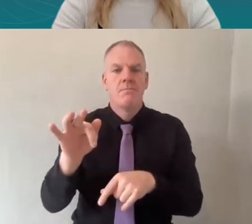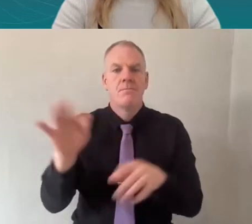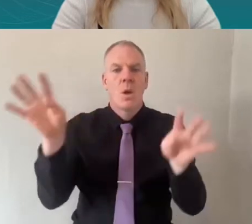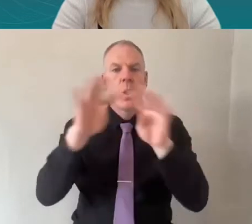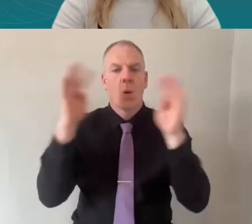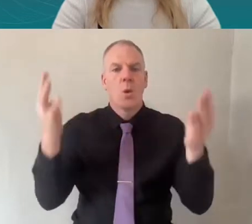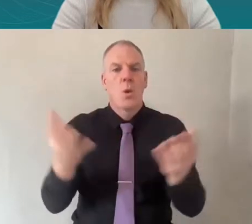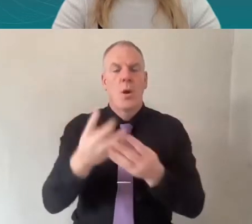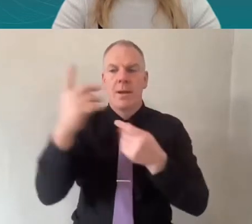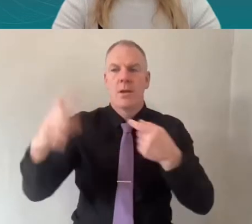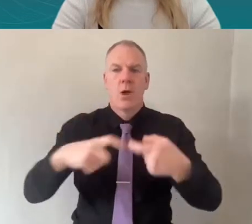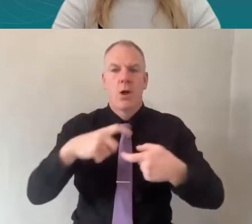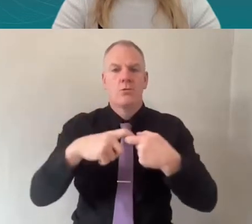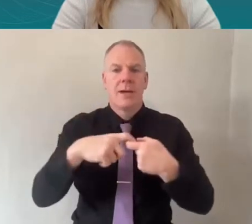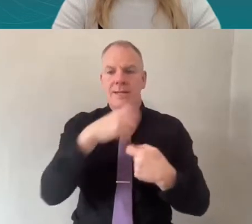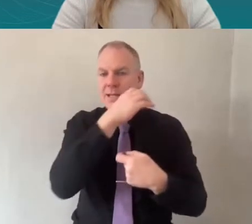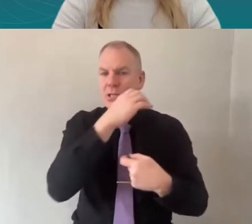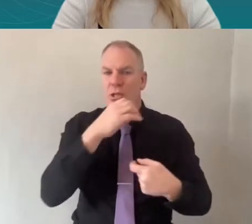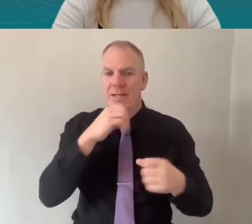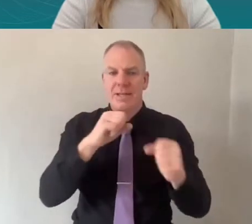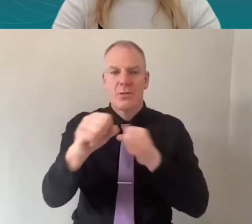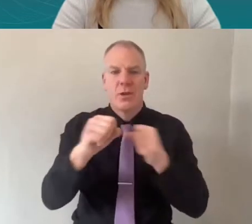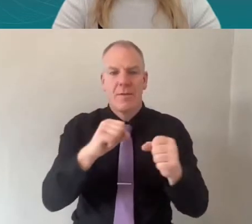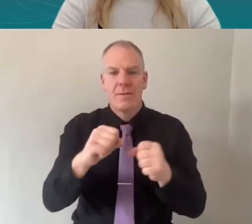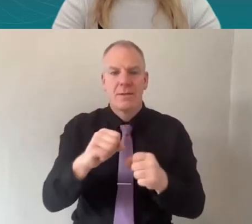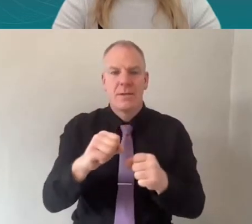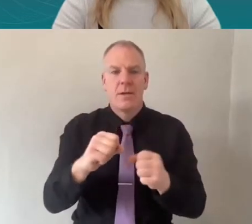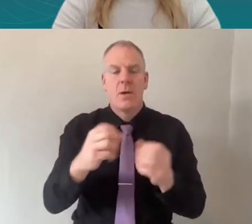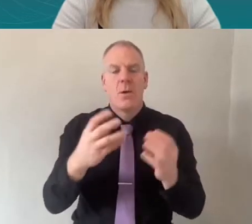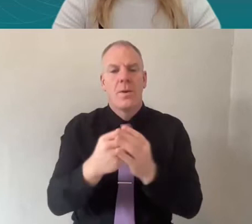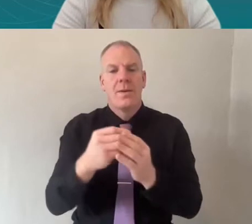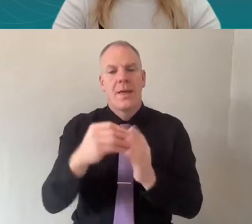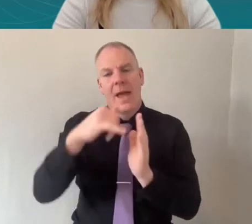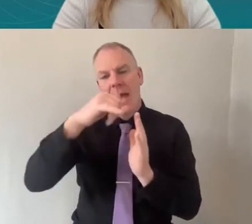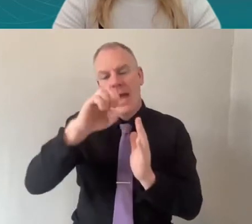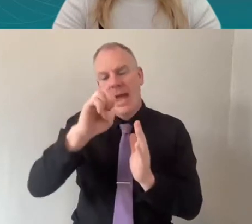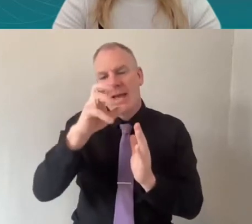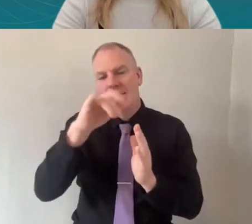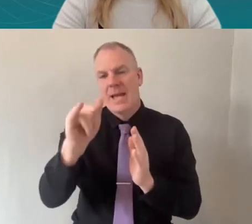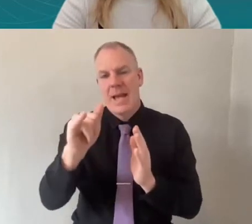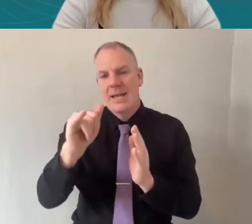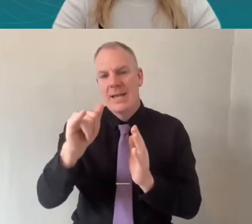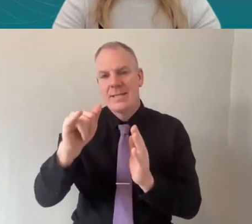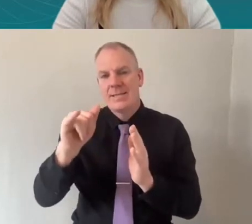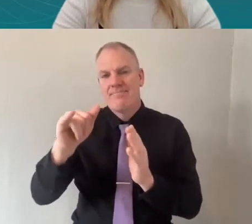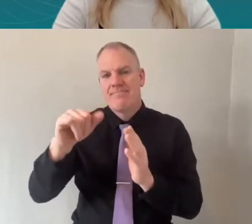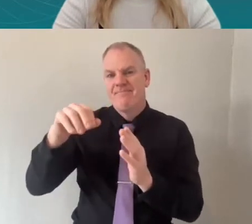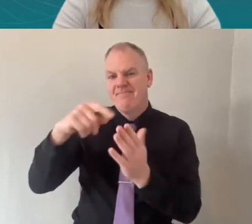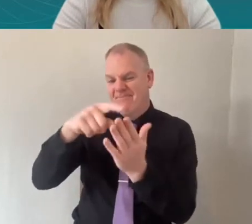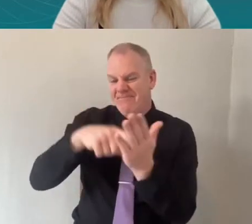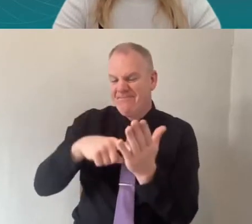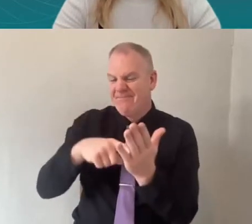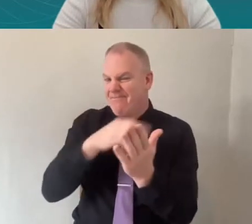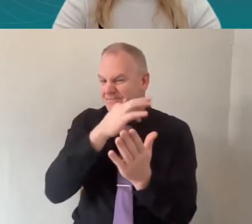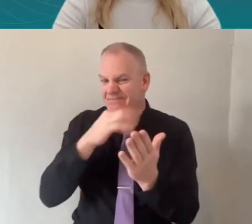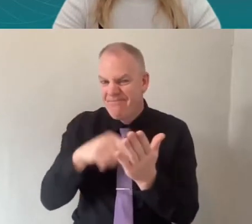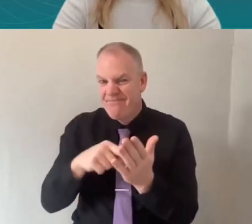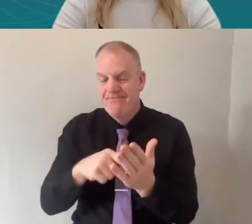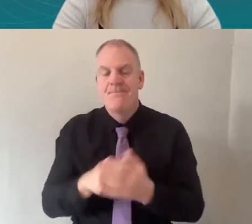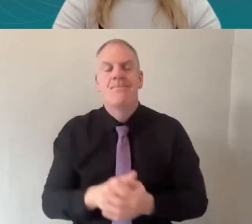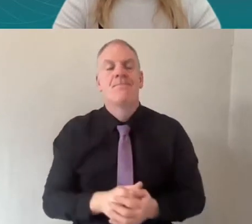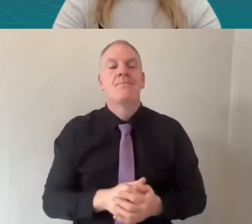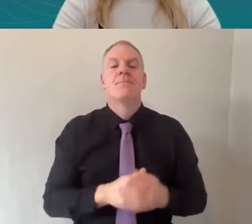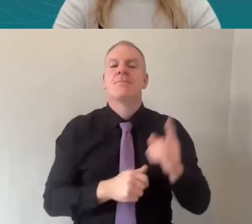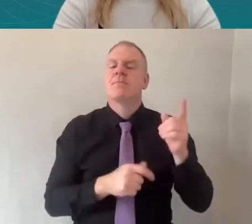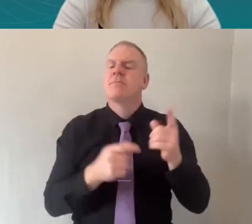global contract cheating services and so-called essay mills. The above considerations have fed into the development of our new